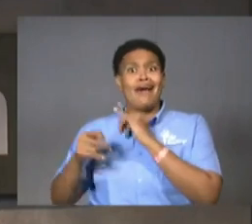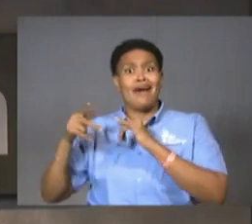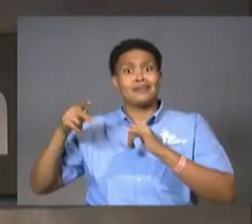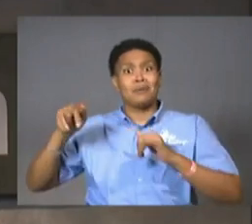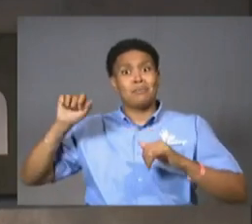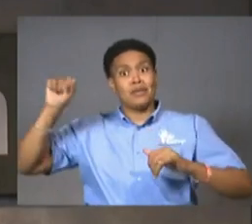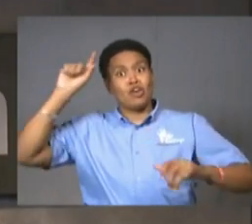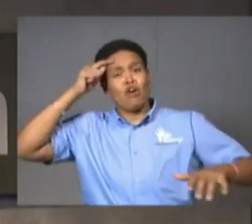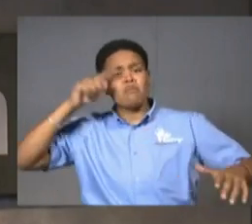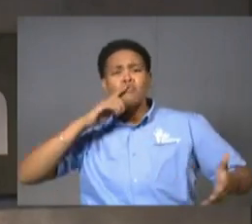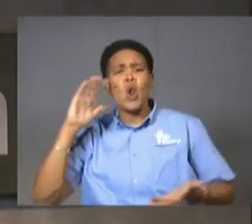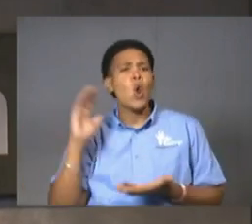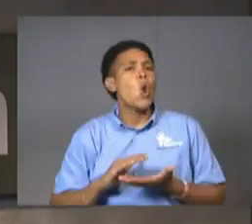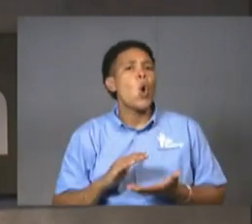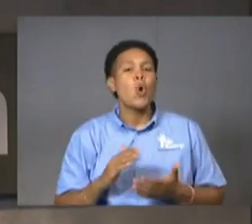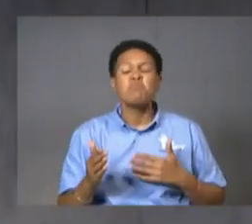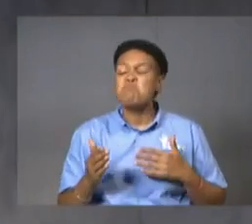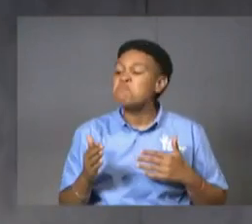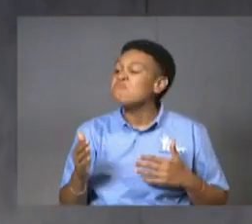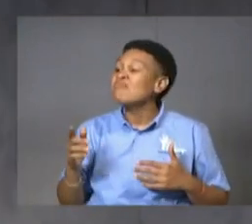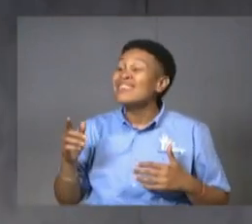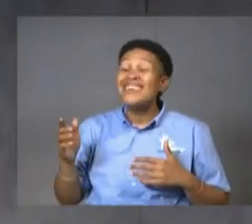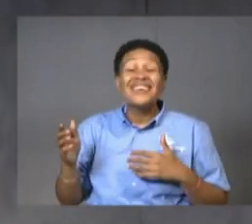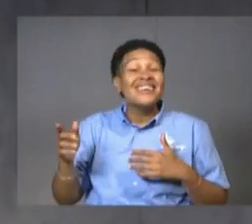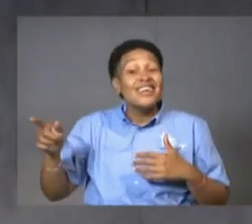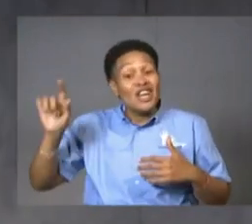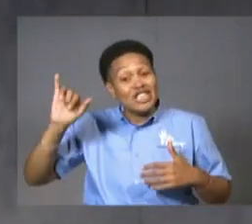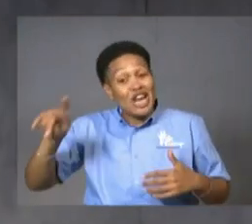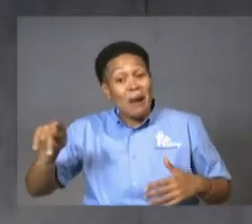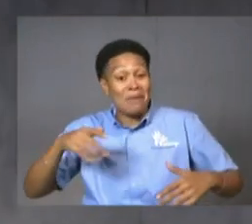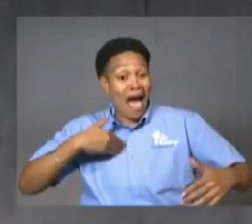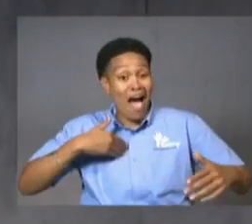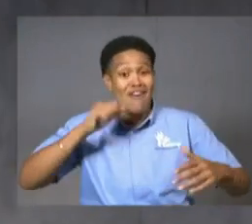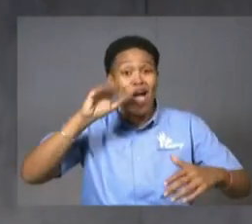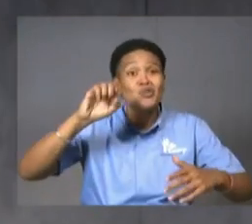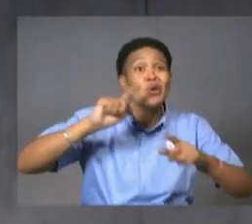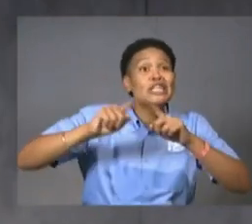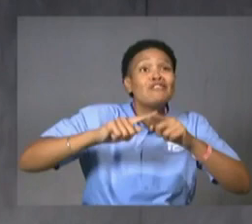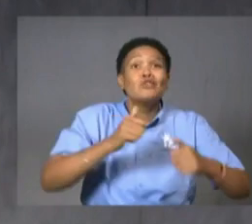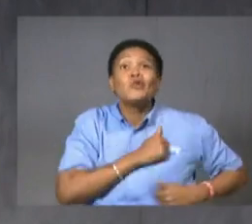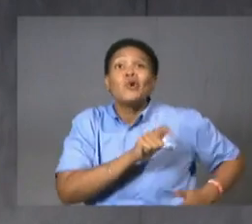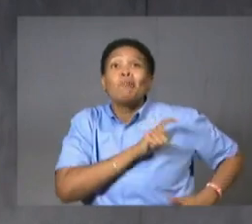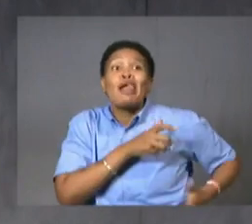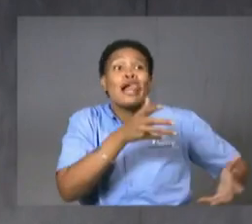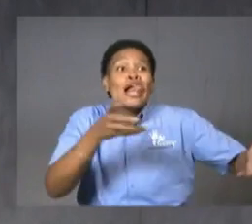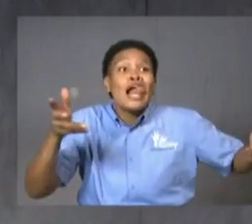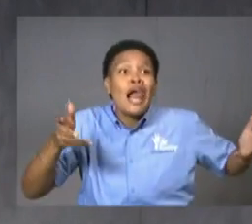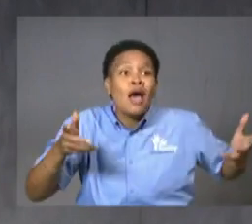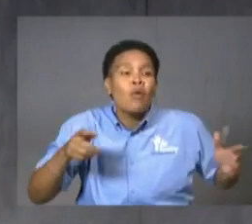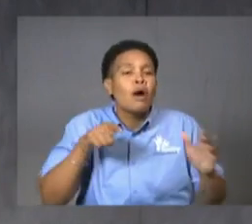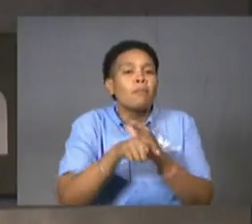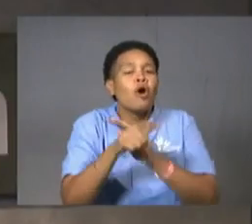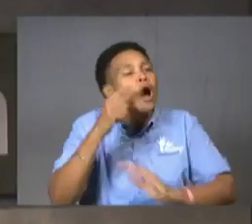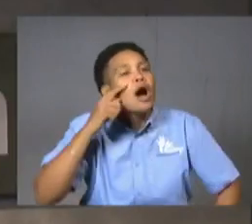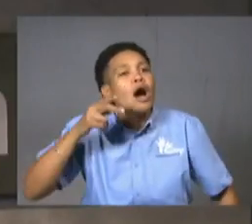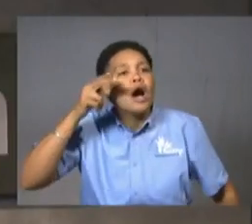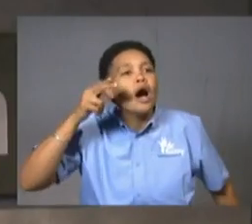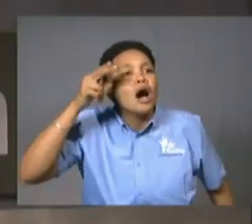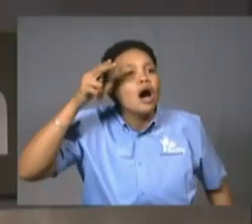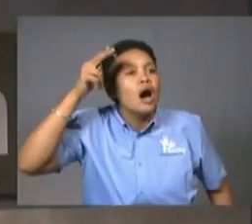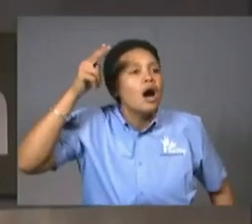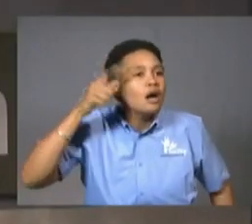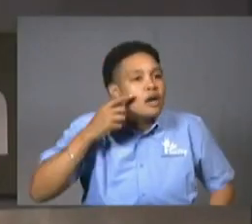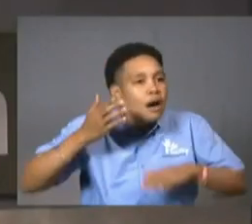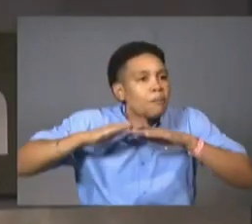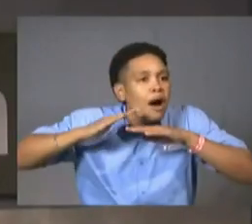under this government. Despite all the states of emergency and repressive measures, the murder rate is significantly higher each year than where we left